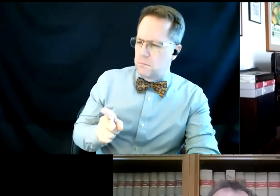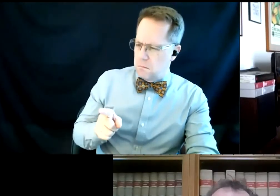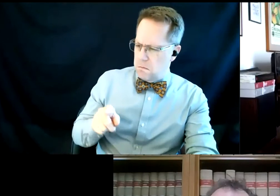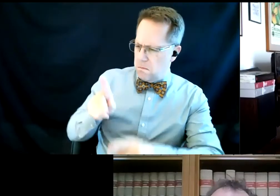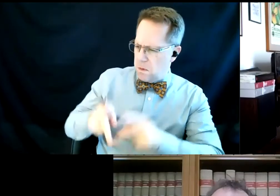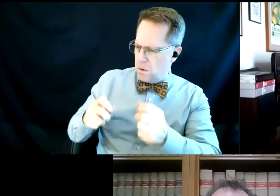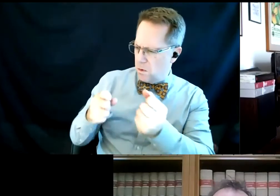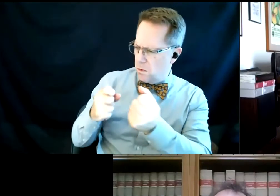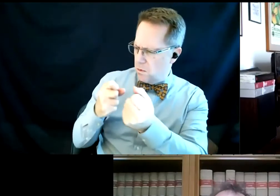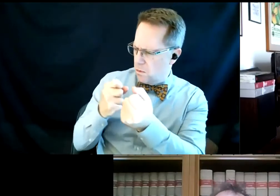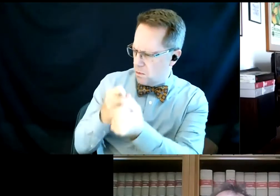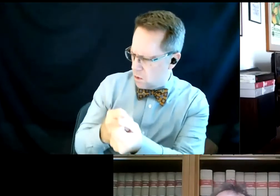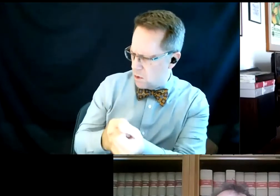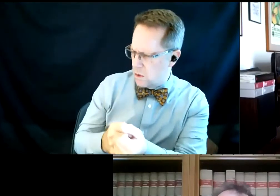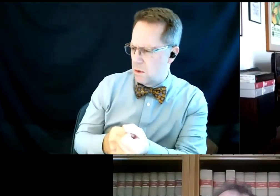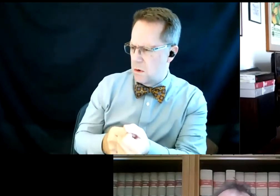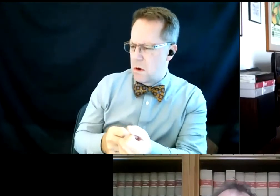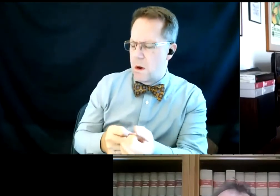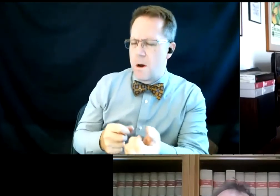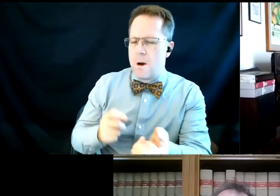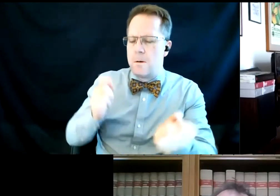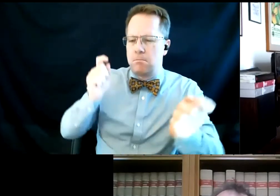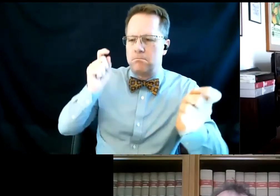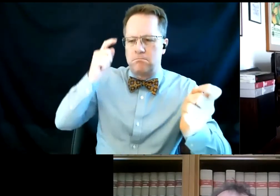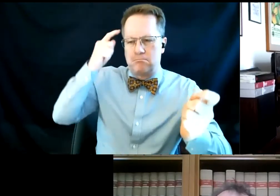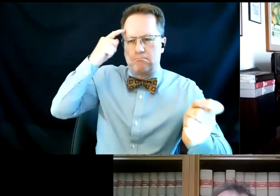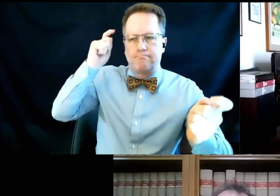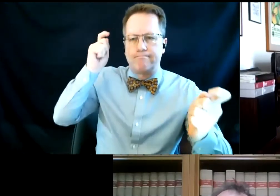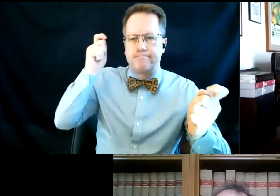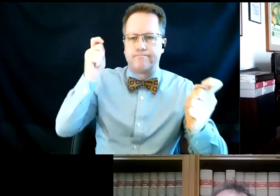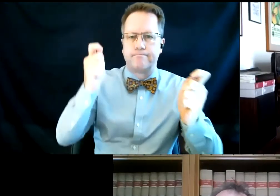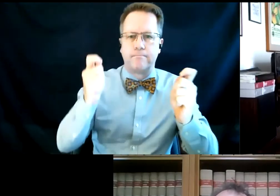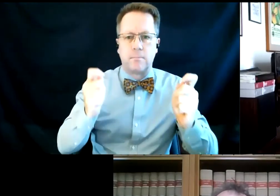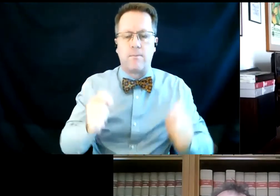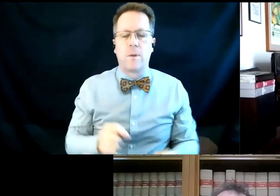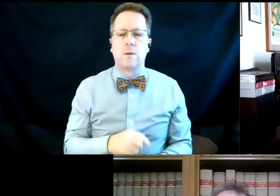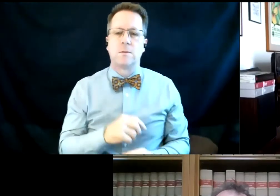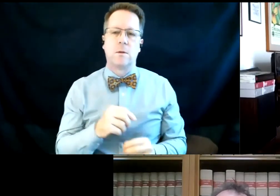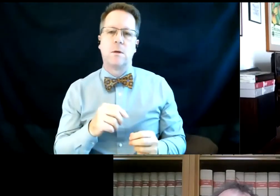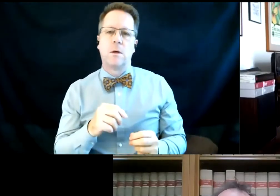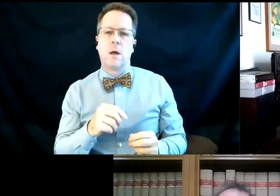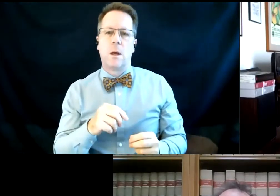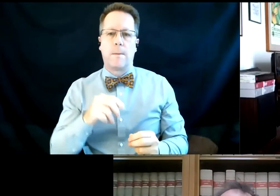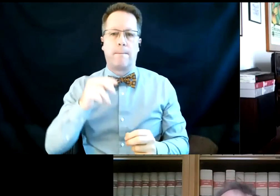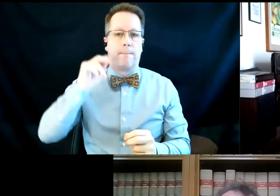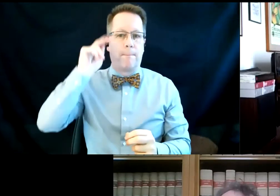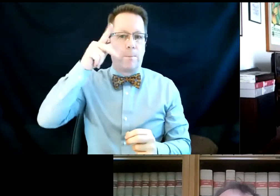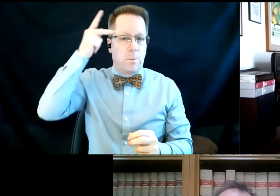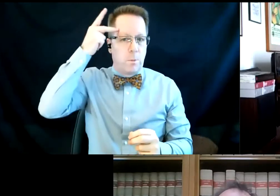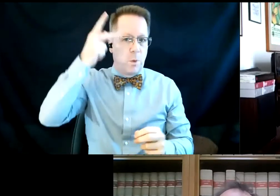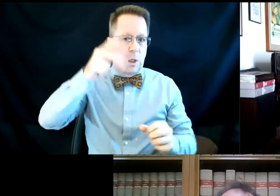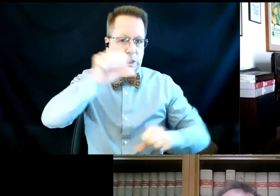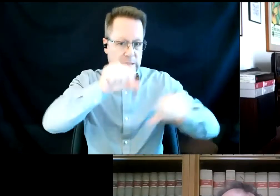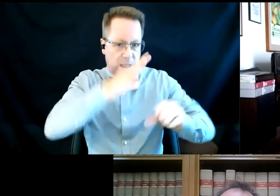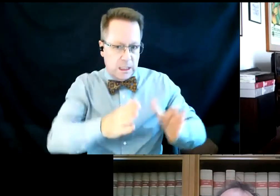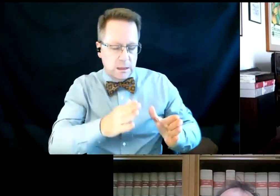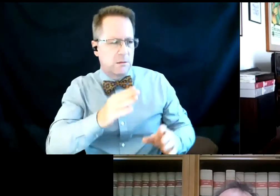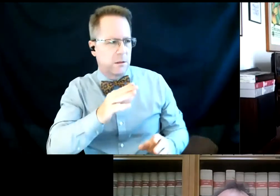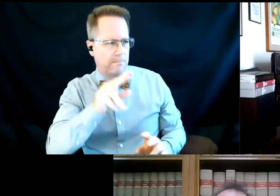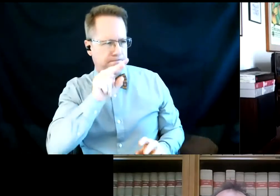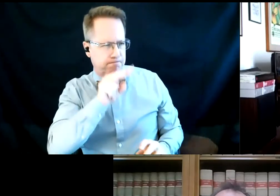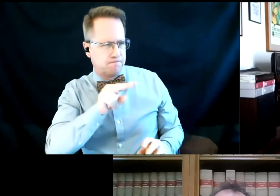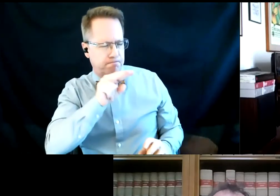the coalition work that we do, and what political scientists have found is that the court over time